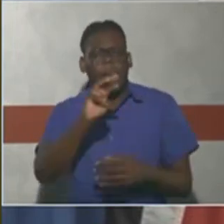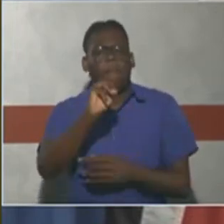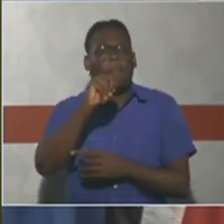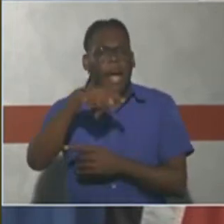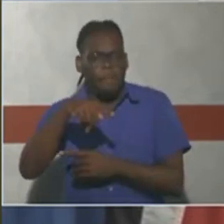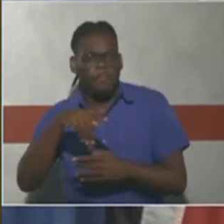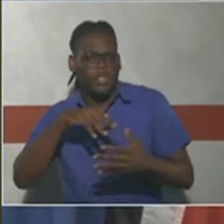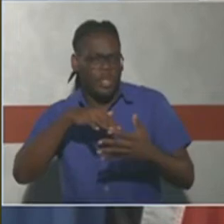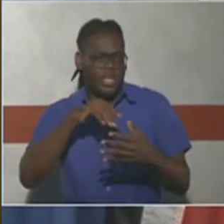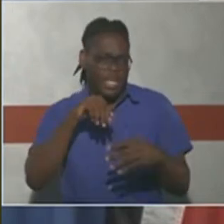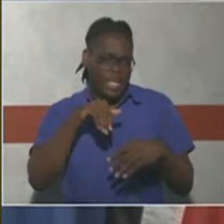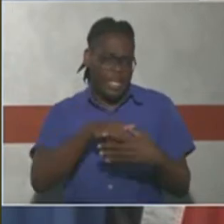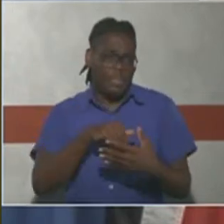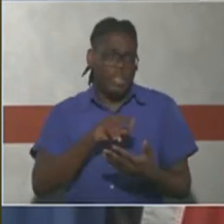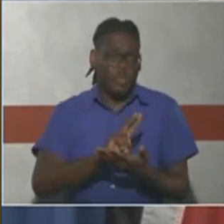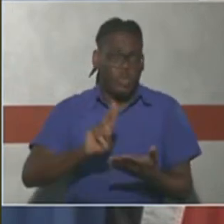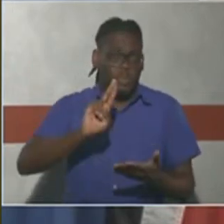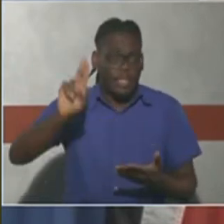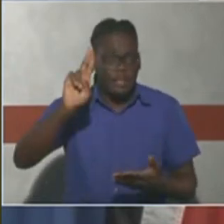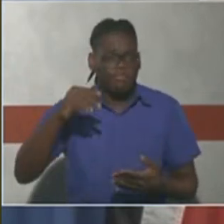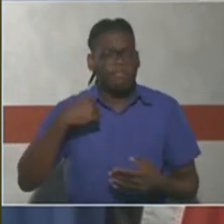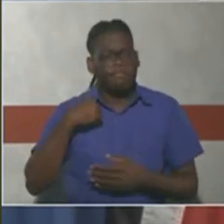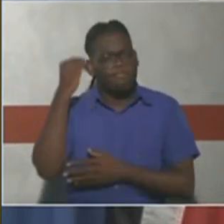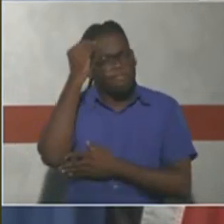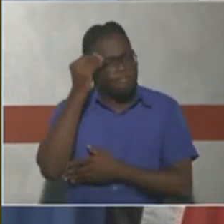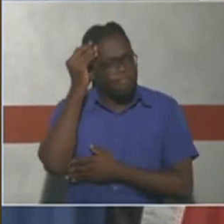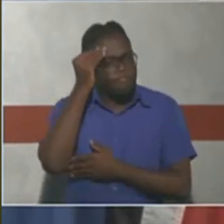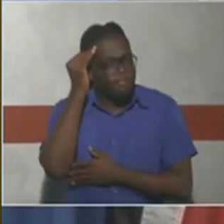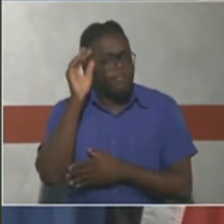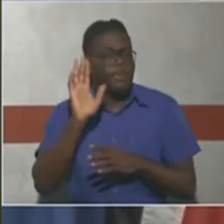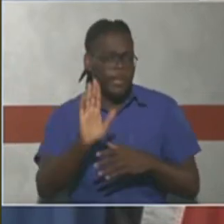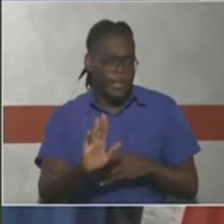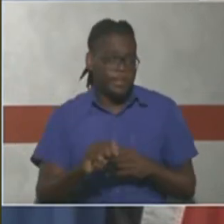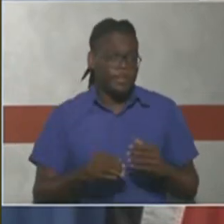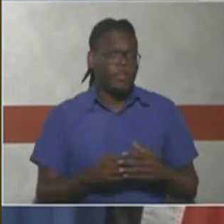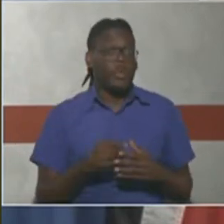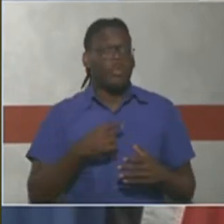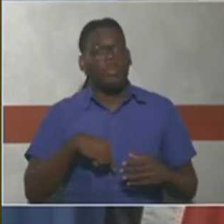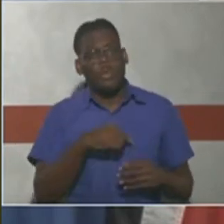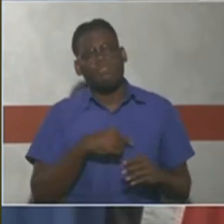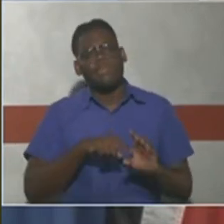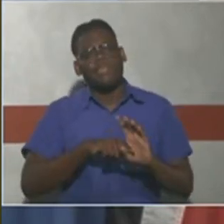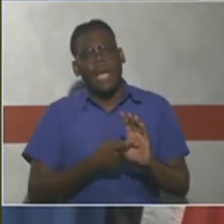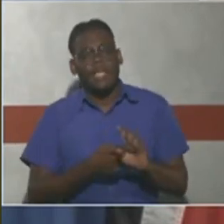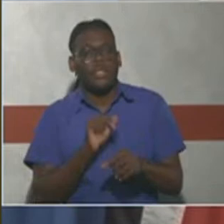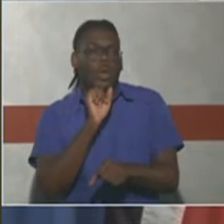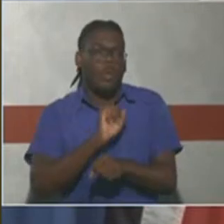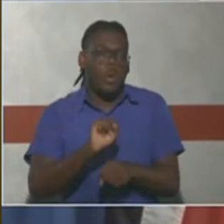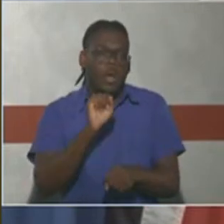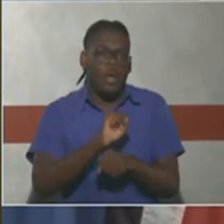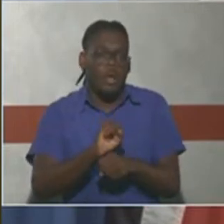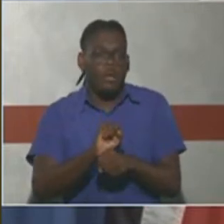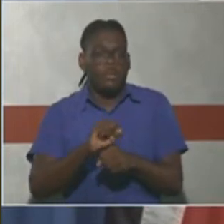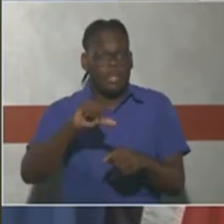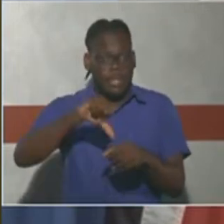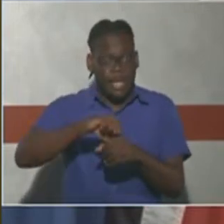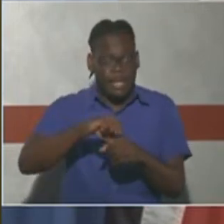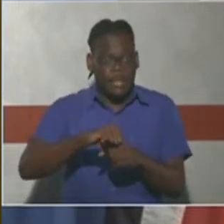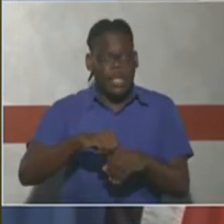70s. Because since we got into the gas business, fortunately, Trinidad and Tobago got into the gas business when we